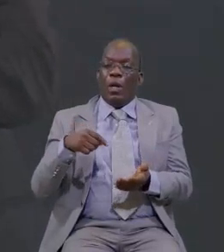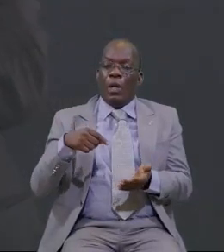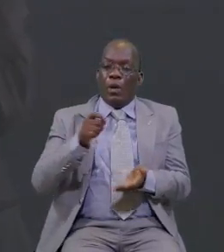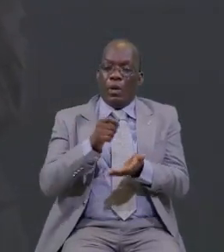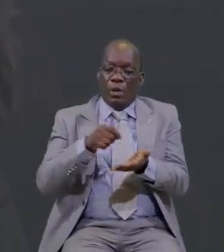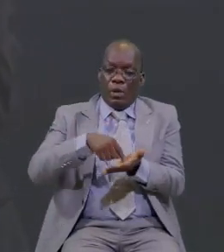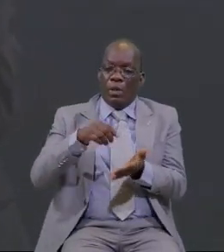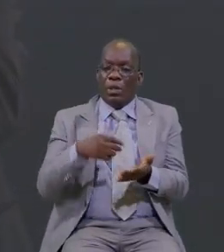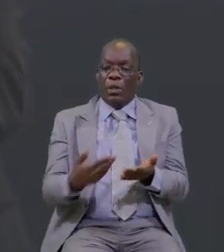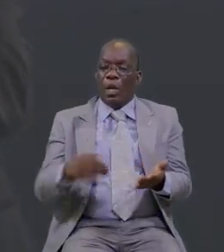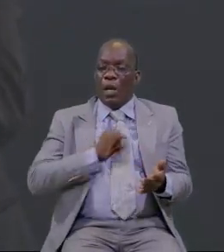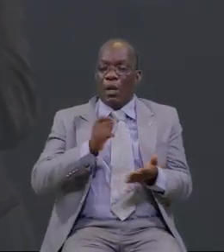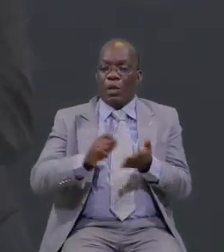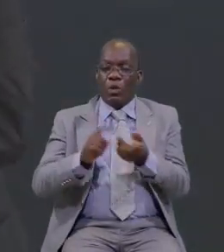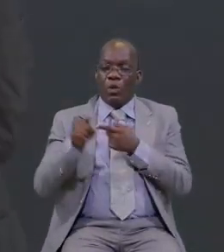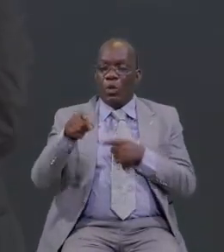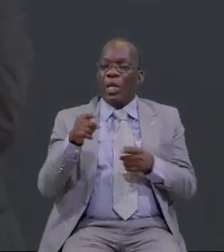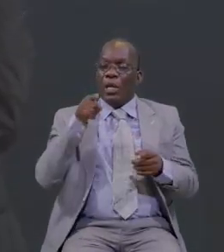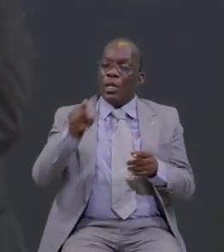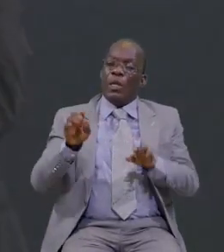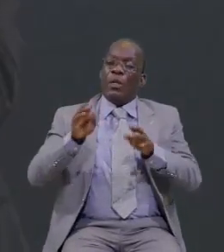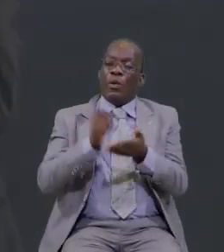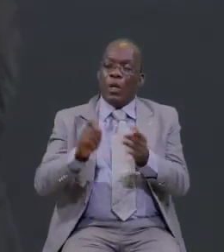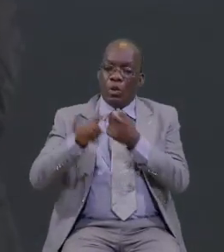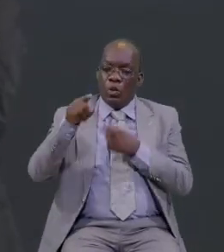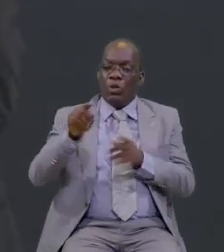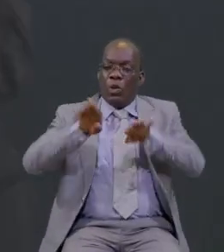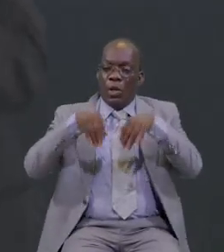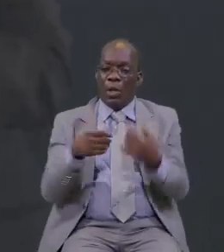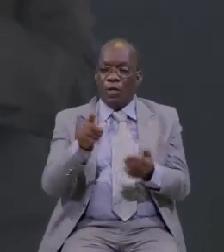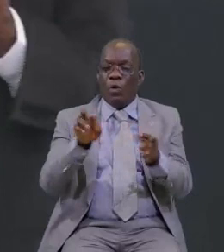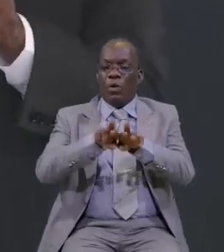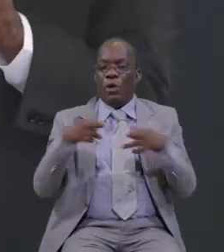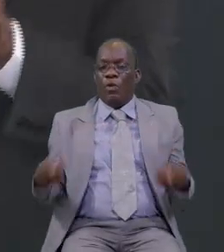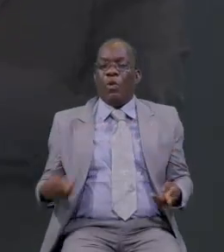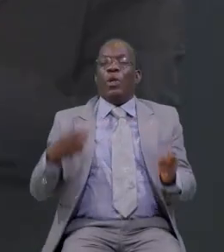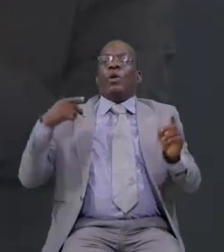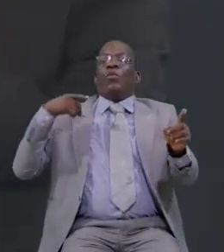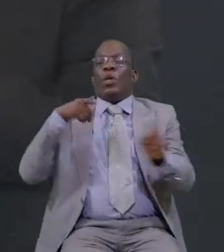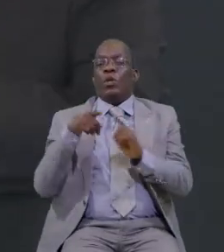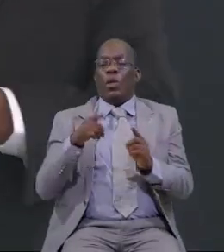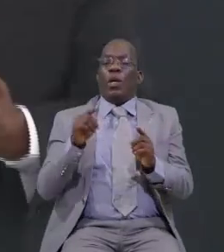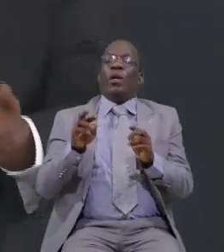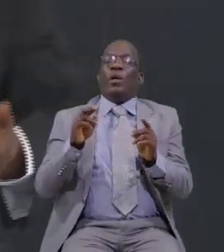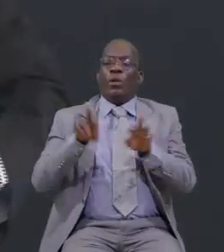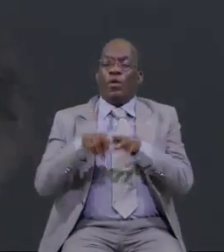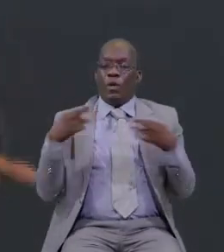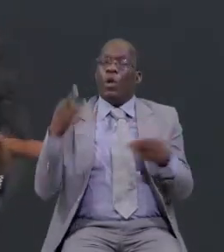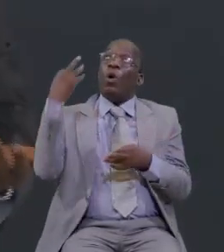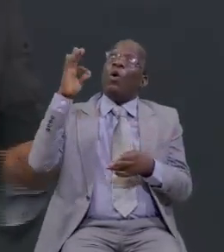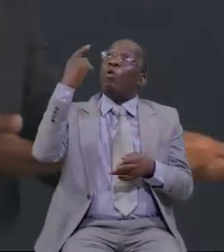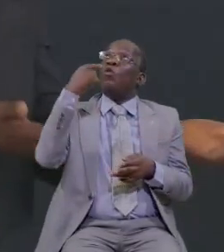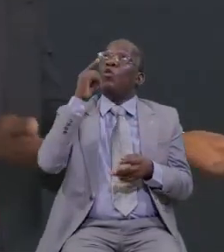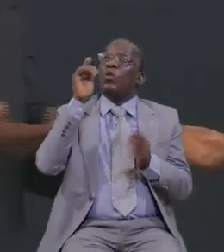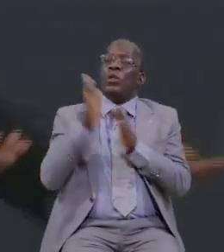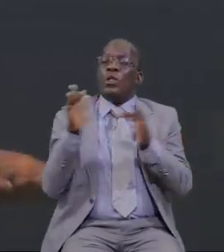you revelation, definite understanding about who Jesus is. Little children, those who have come to the